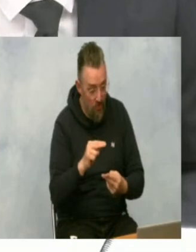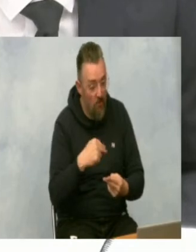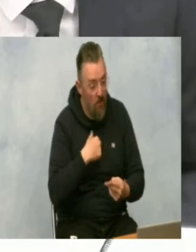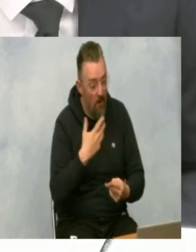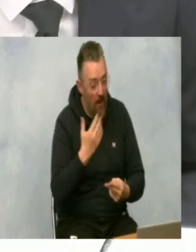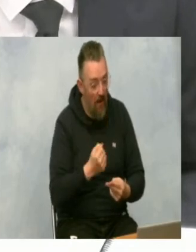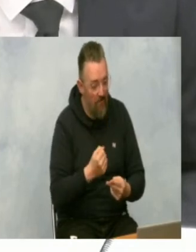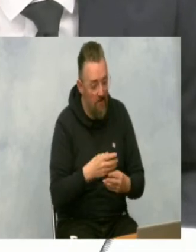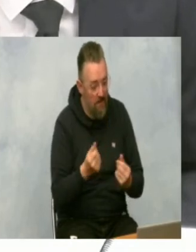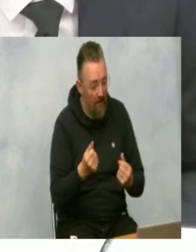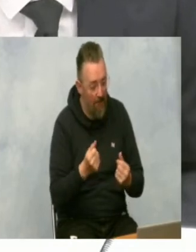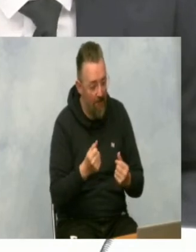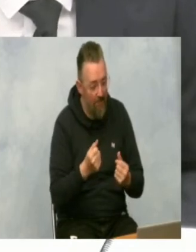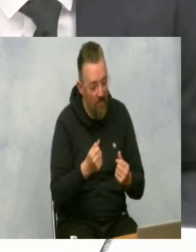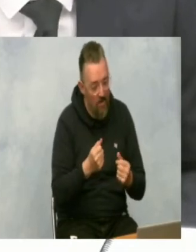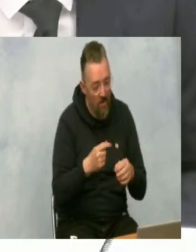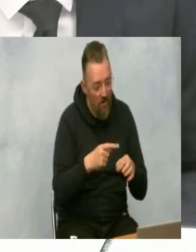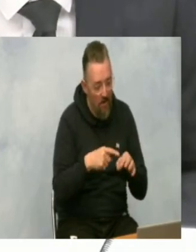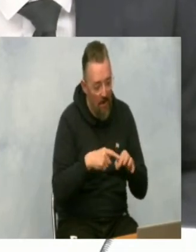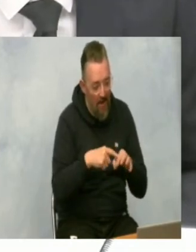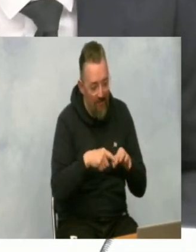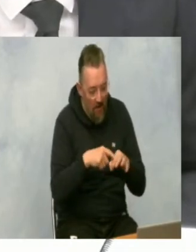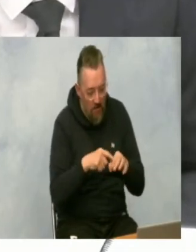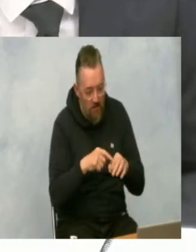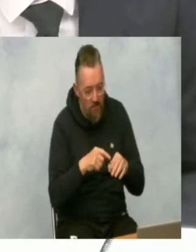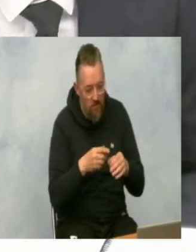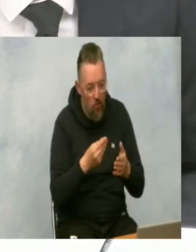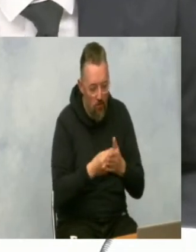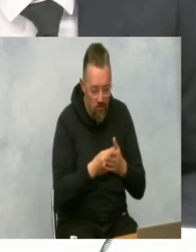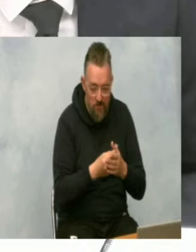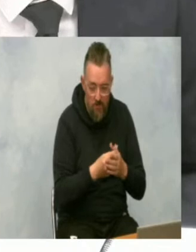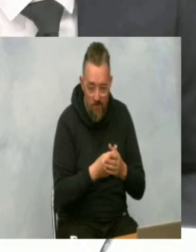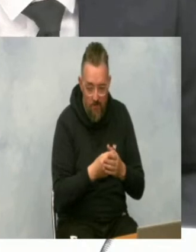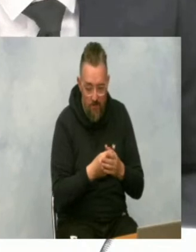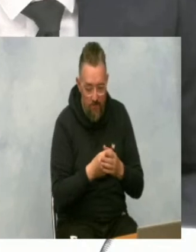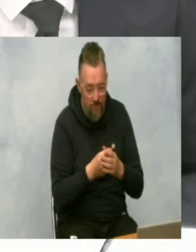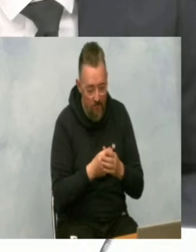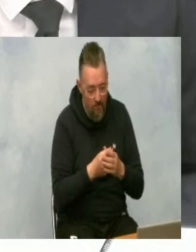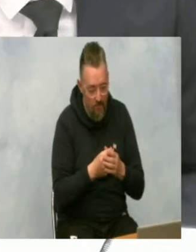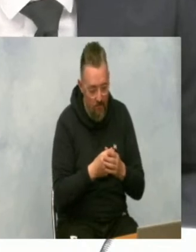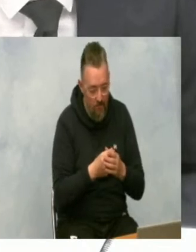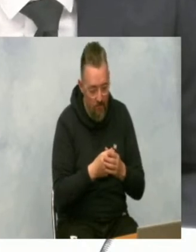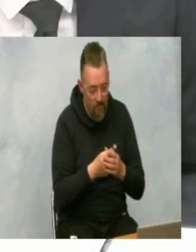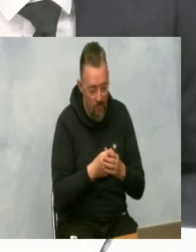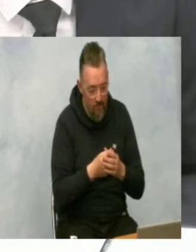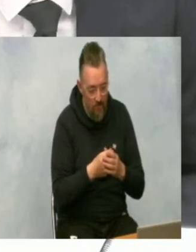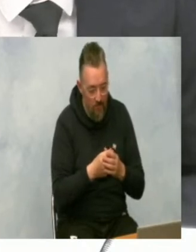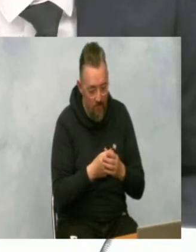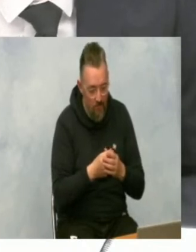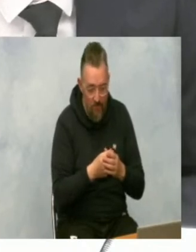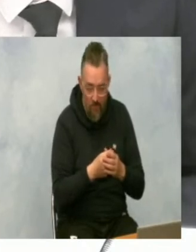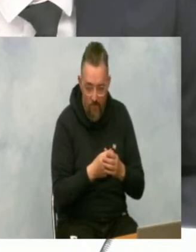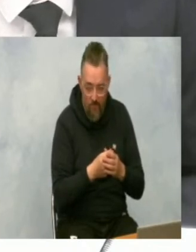significant vacant property costs and a dilapidated building, which obviously would have no economic use.